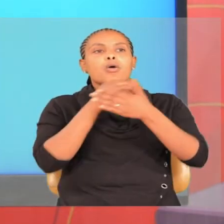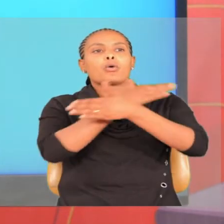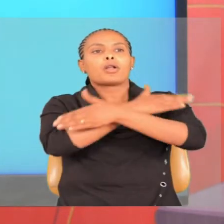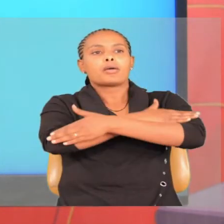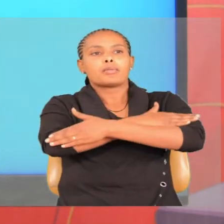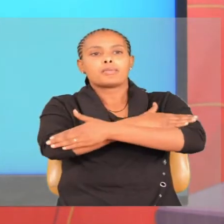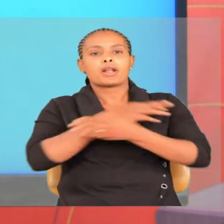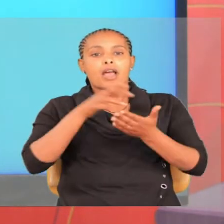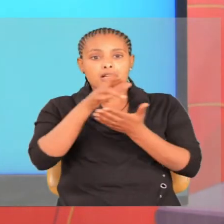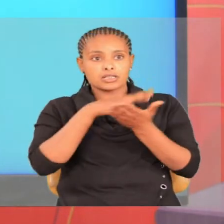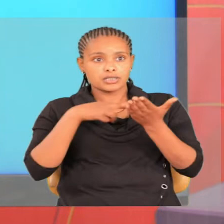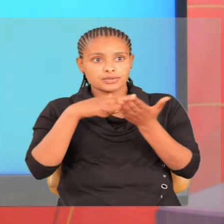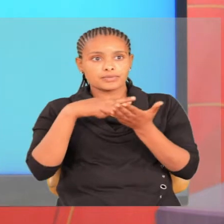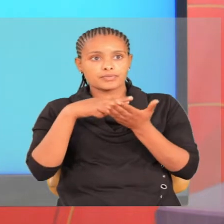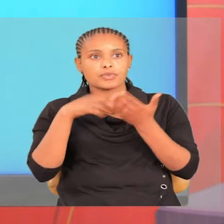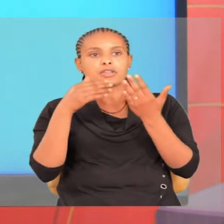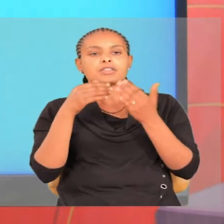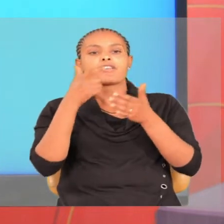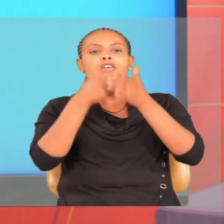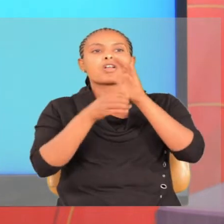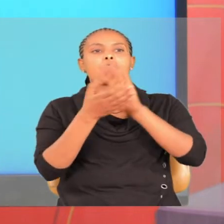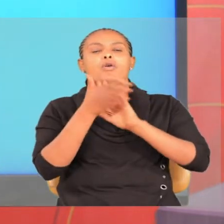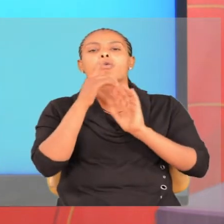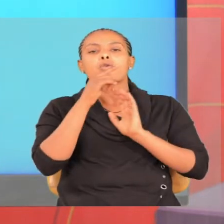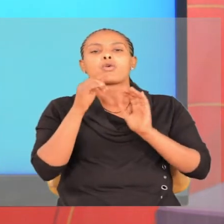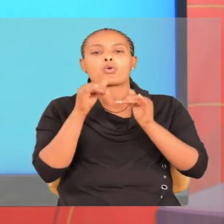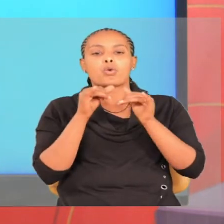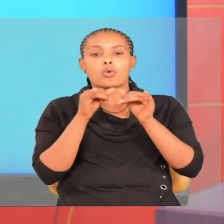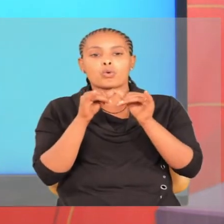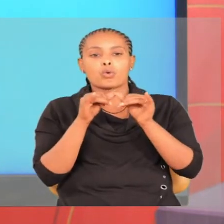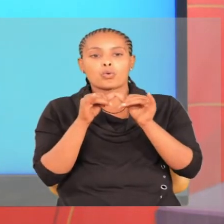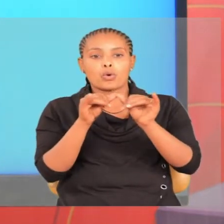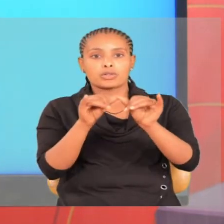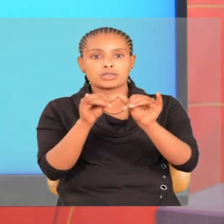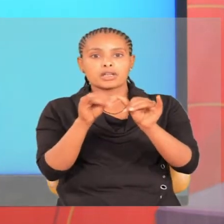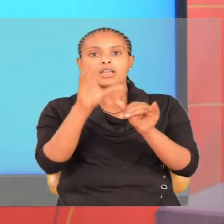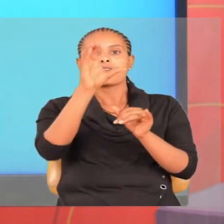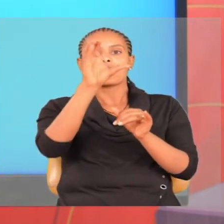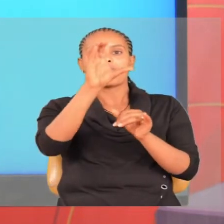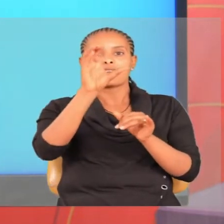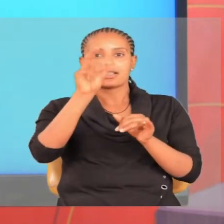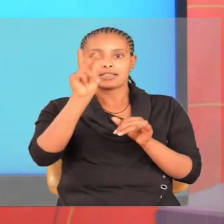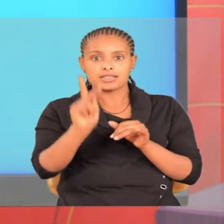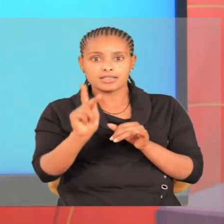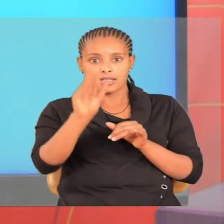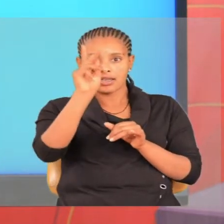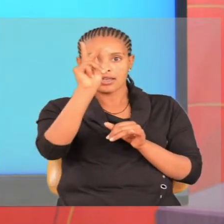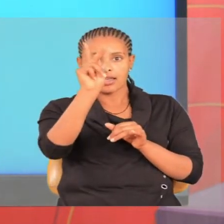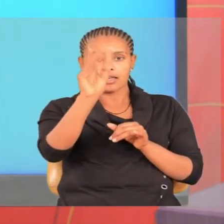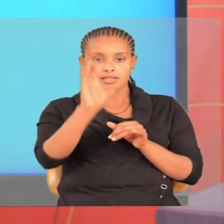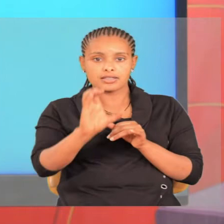equilibrium reaction, the value of the equilibrium constant Kc is this at